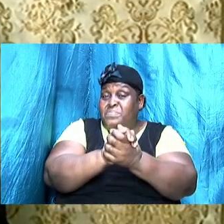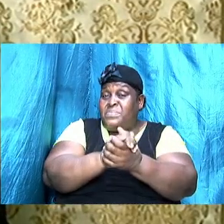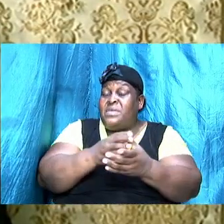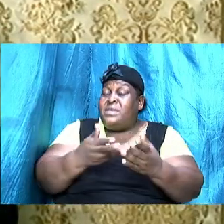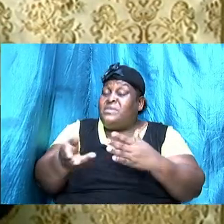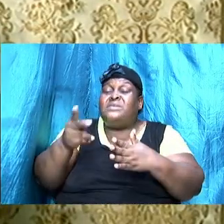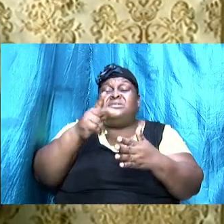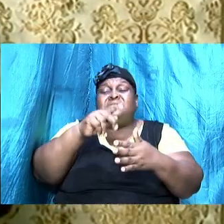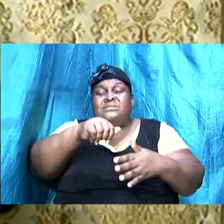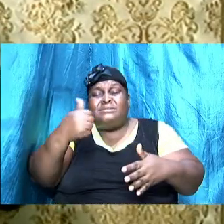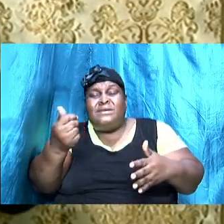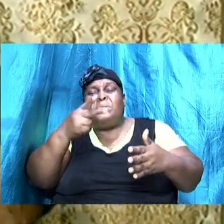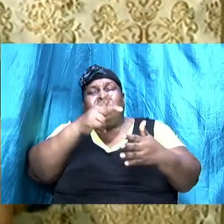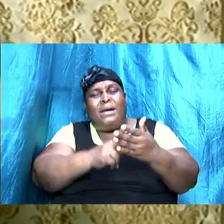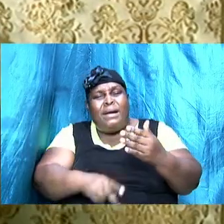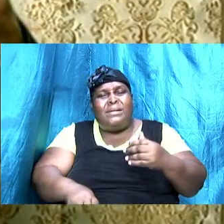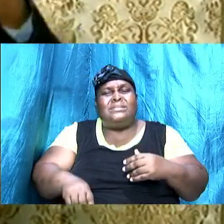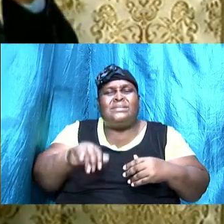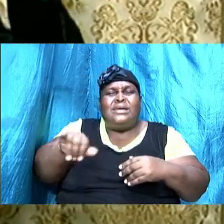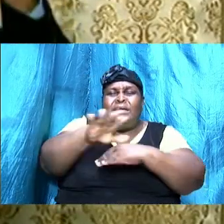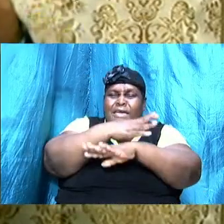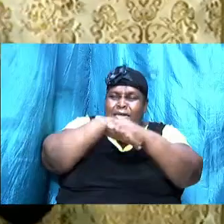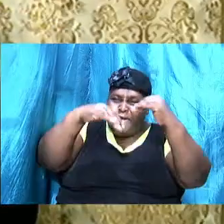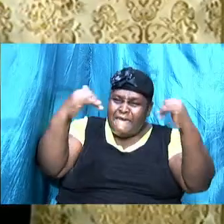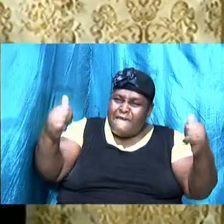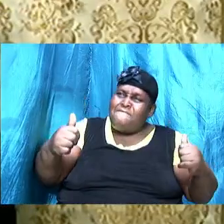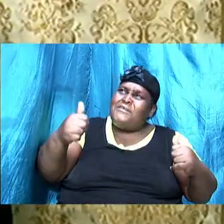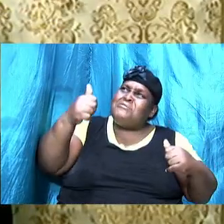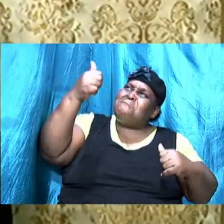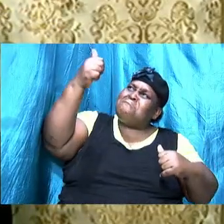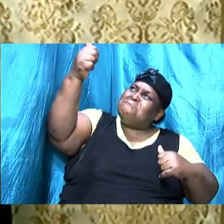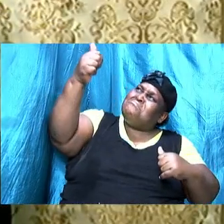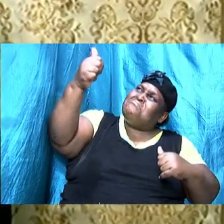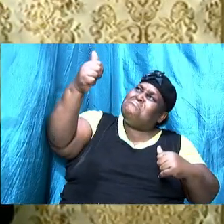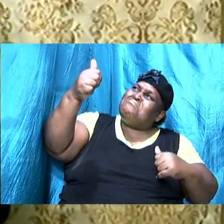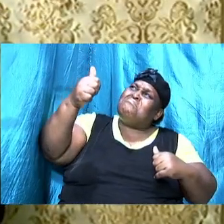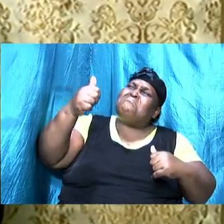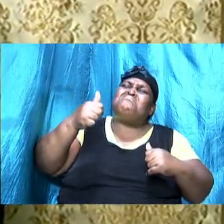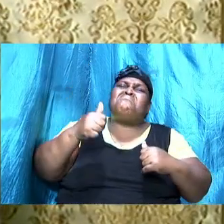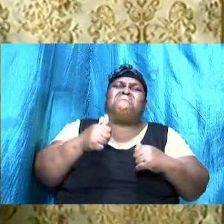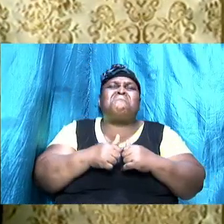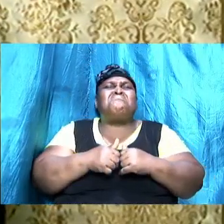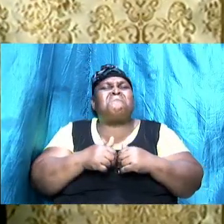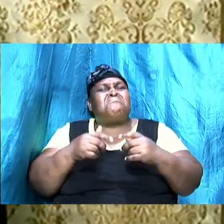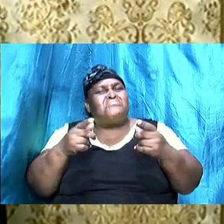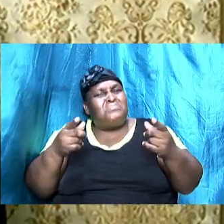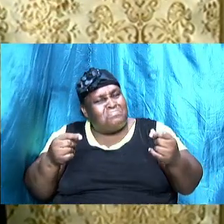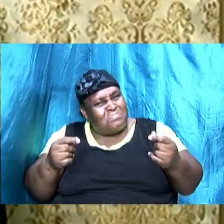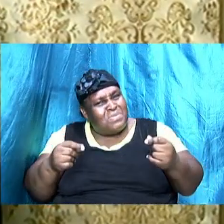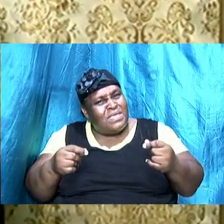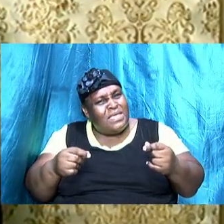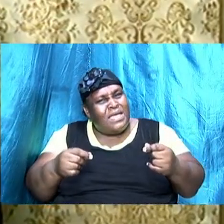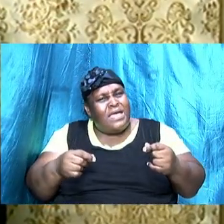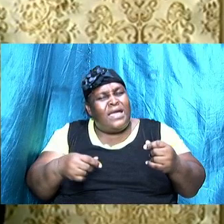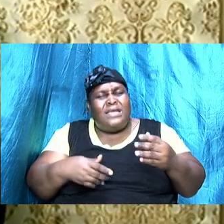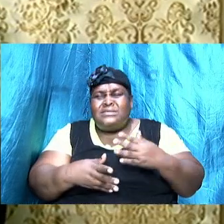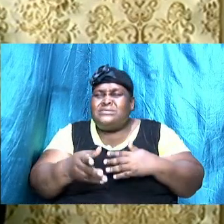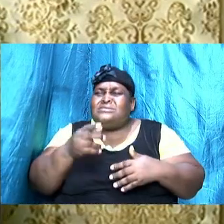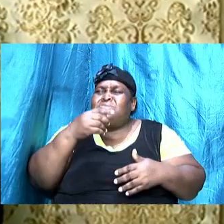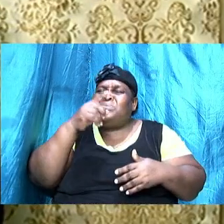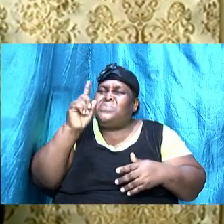plays. And this is when God was witness to your